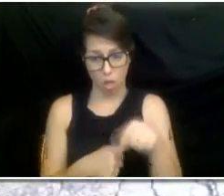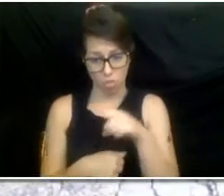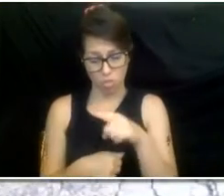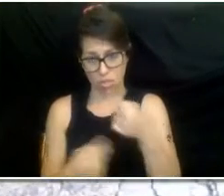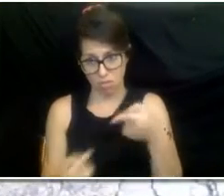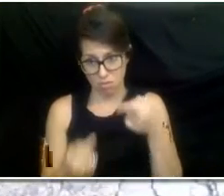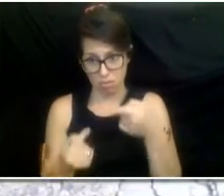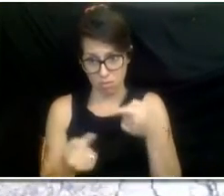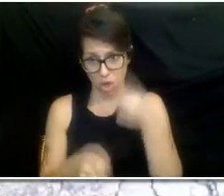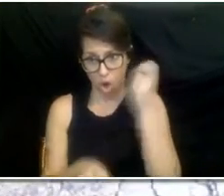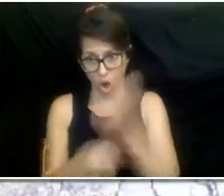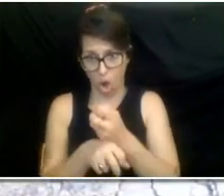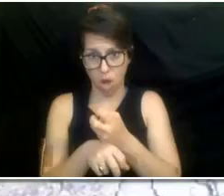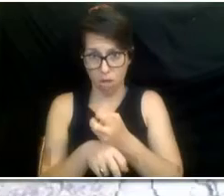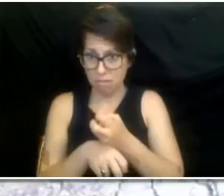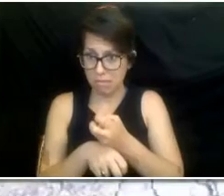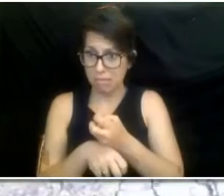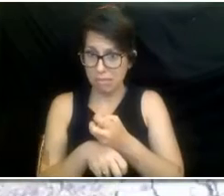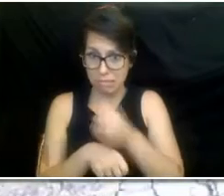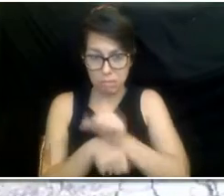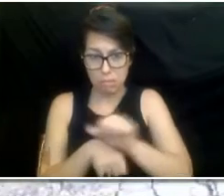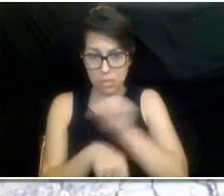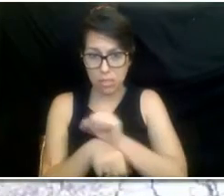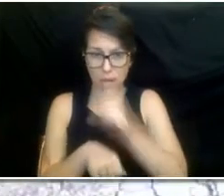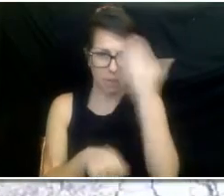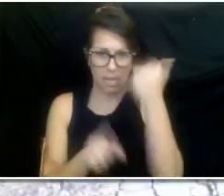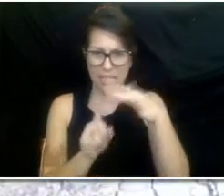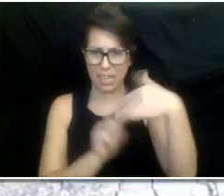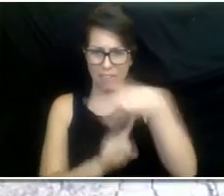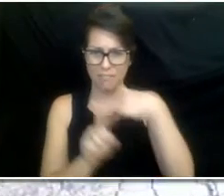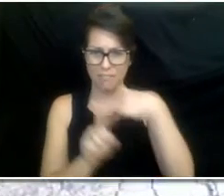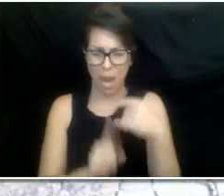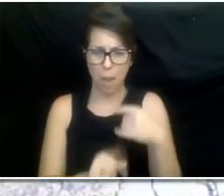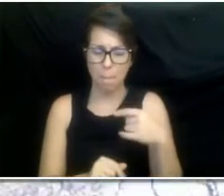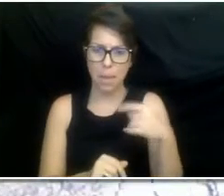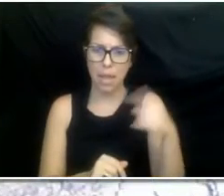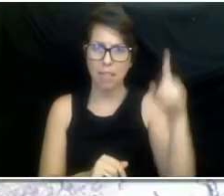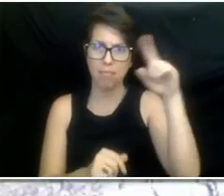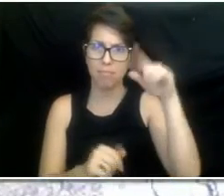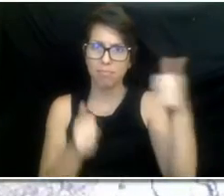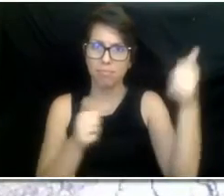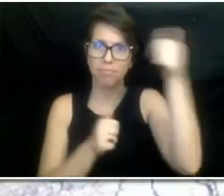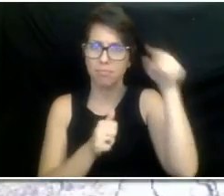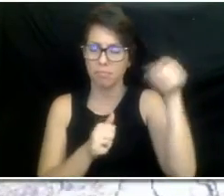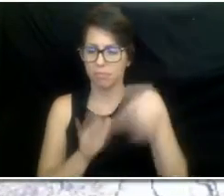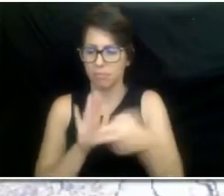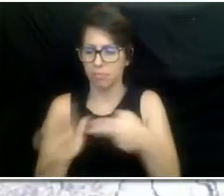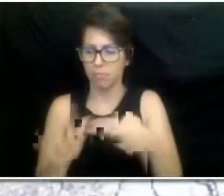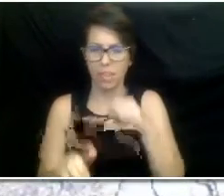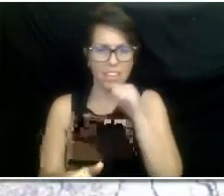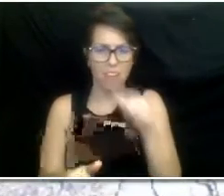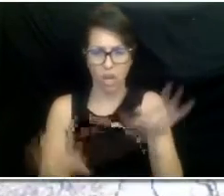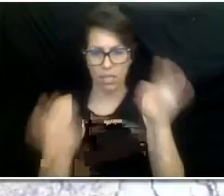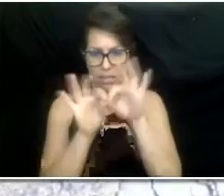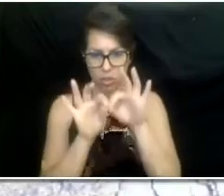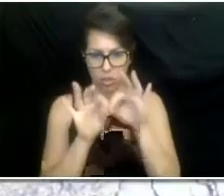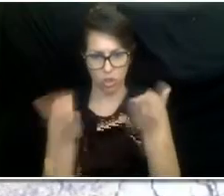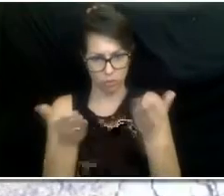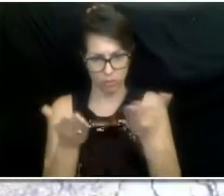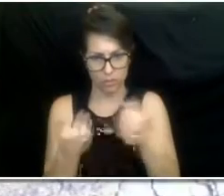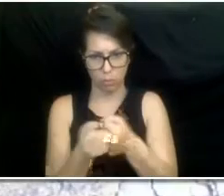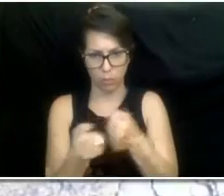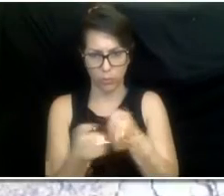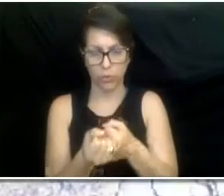working we have reached out to our cont contractors who are who are deemed as essential services and have been